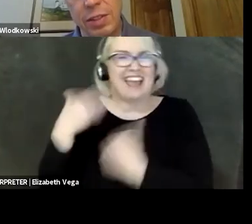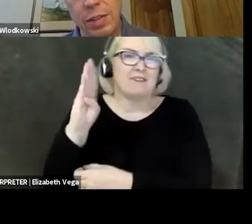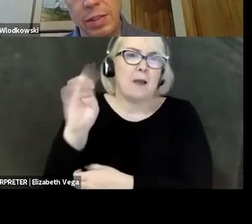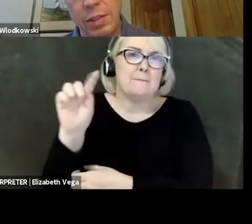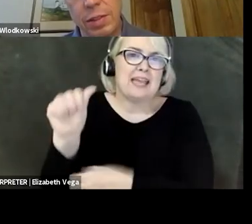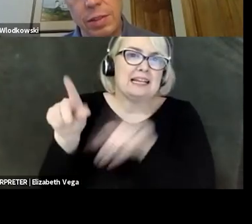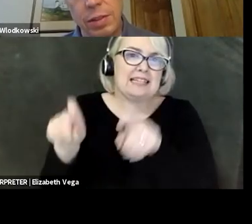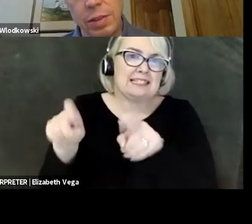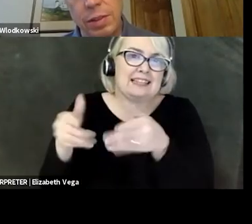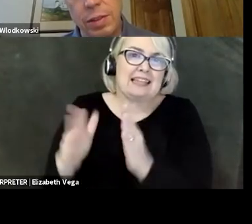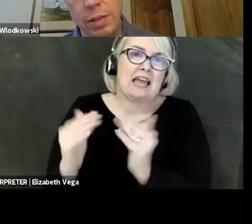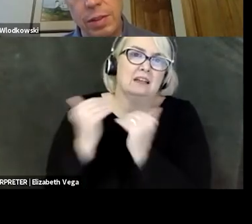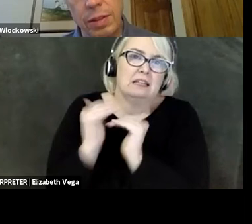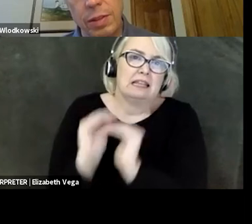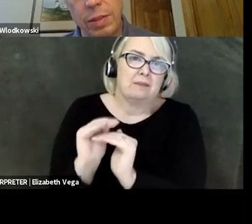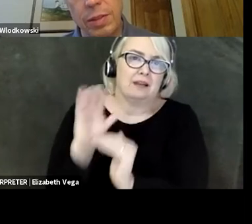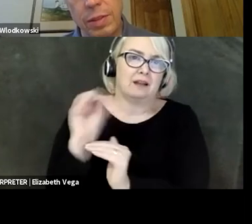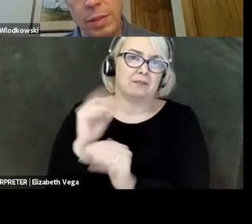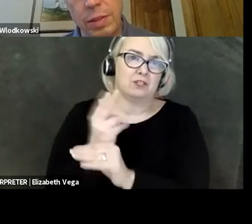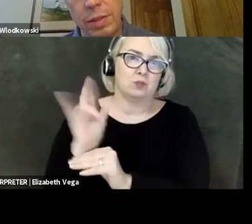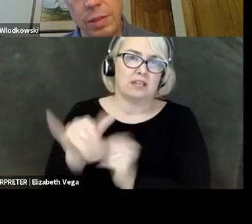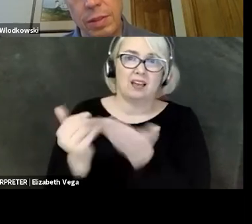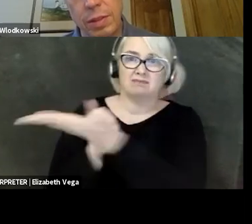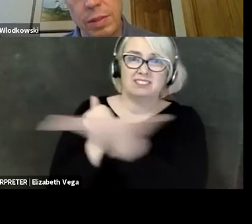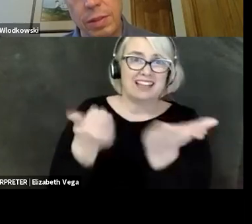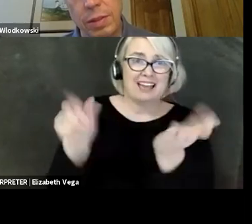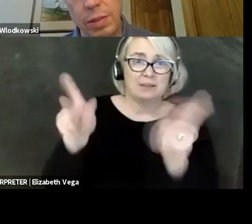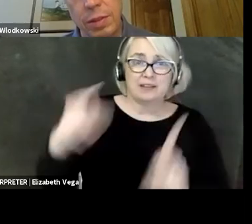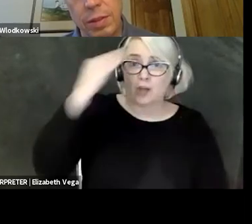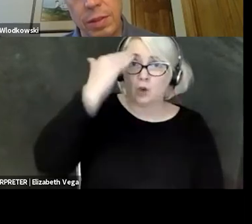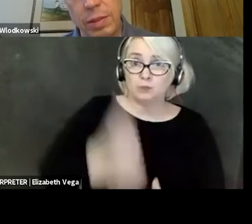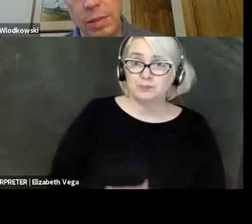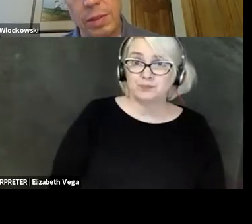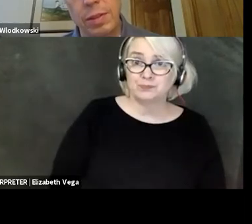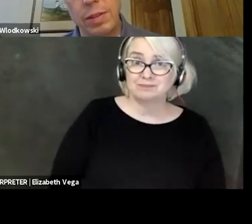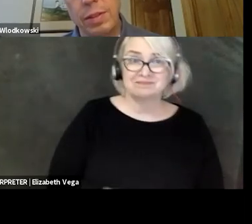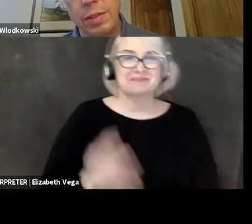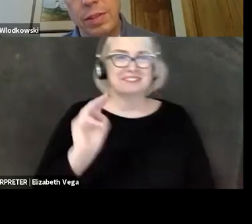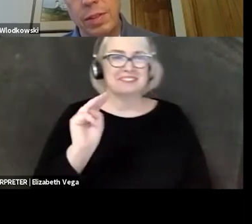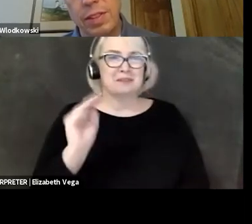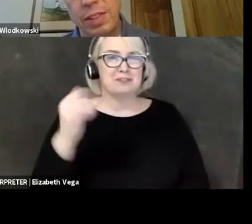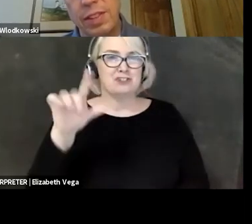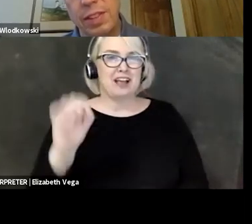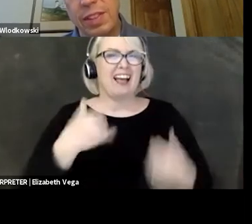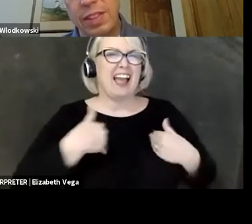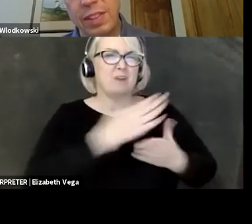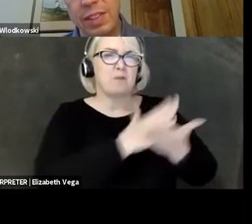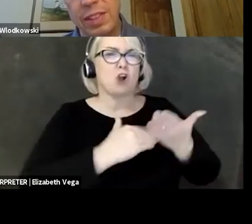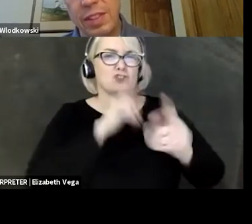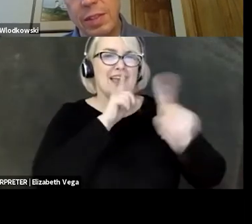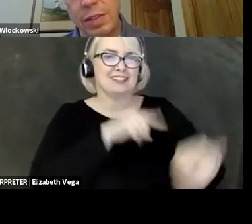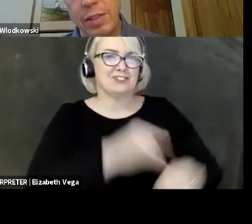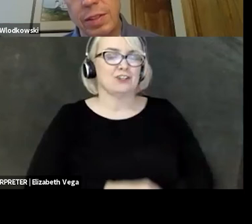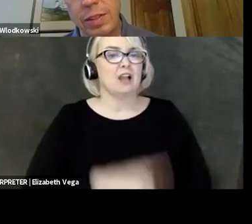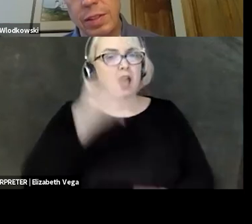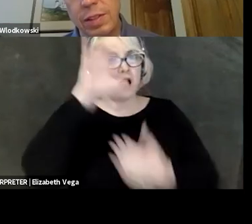use? So anybody have the answer to that? I have a partial answer to that. So I believe that